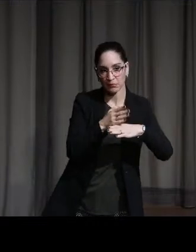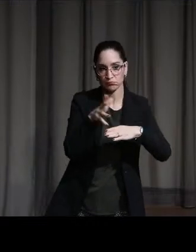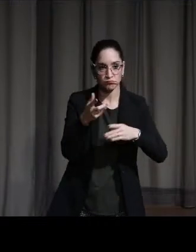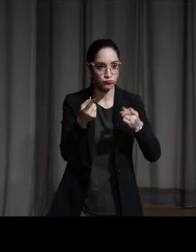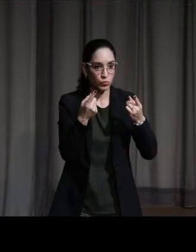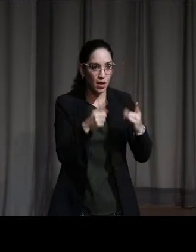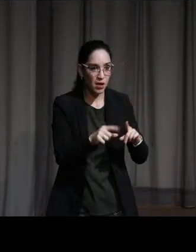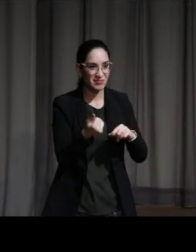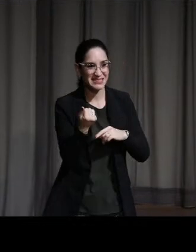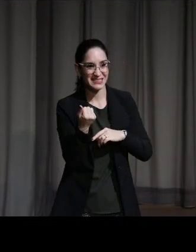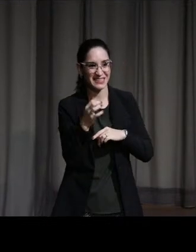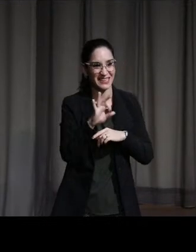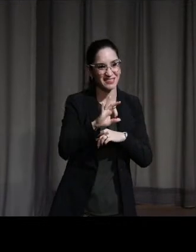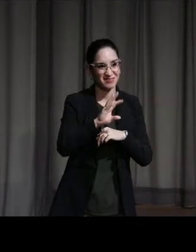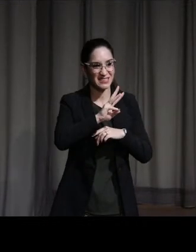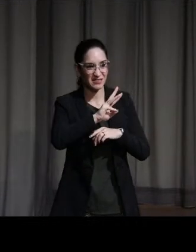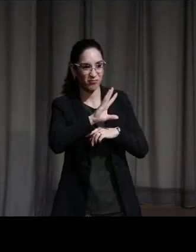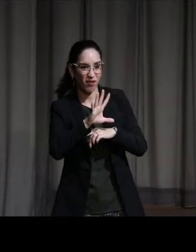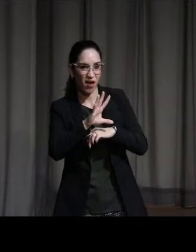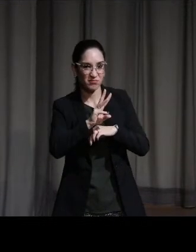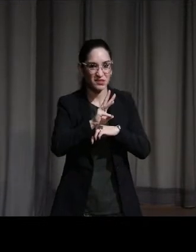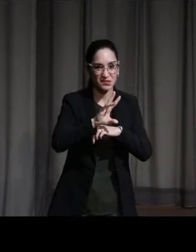and 1967?